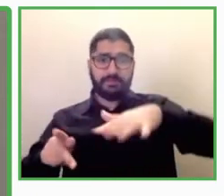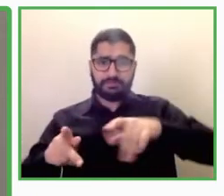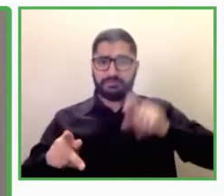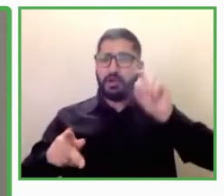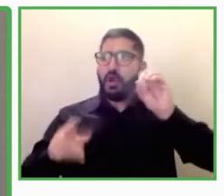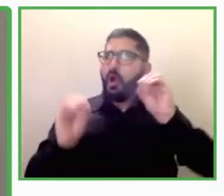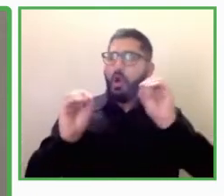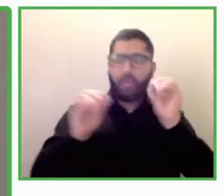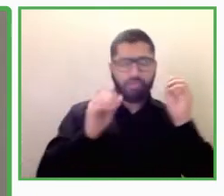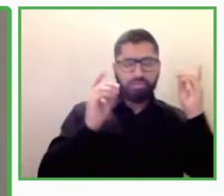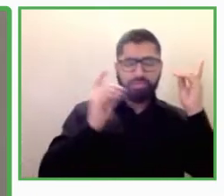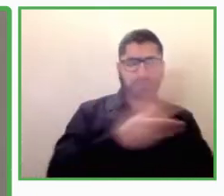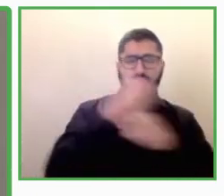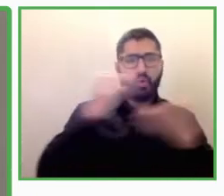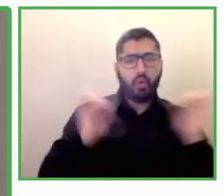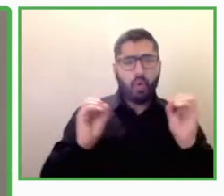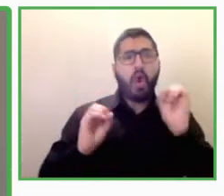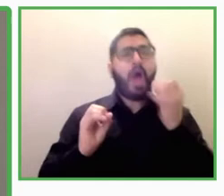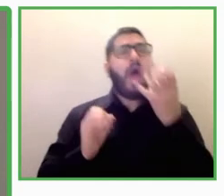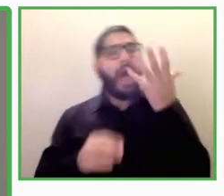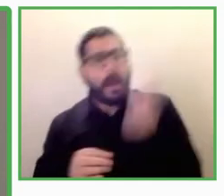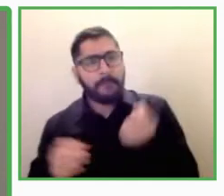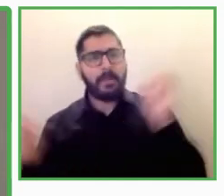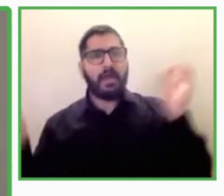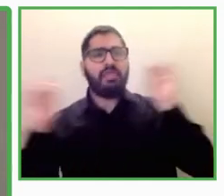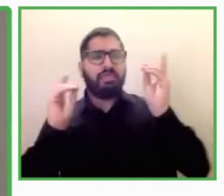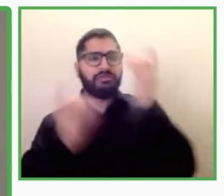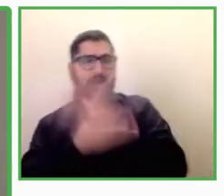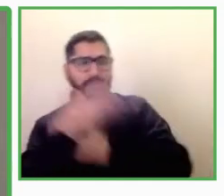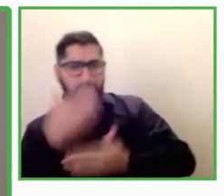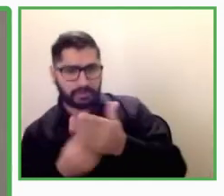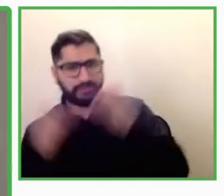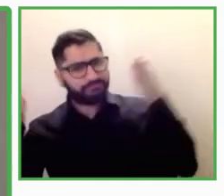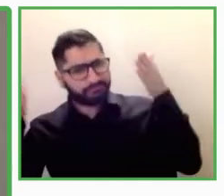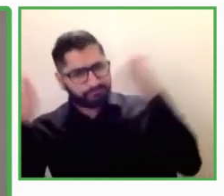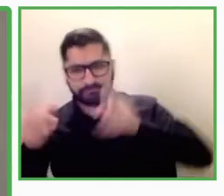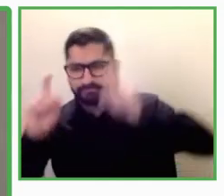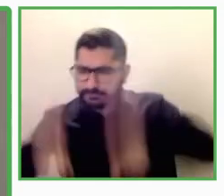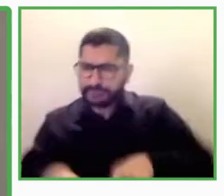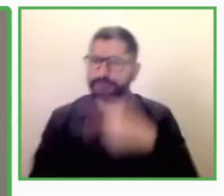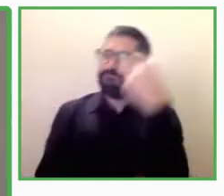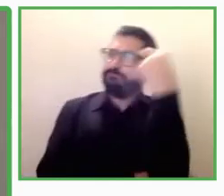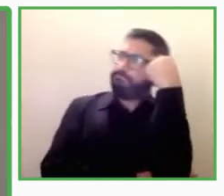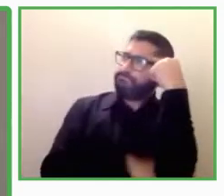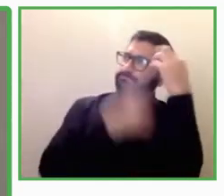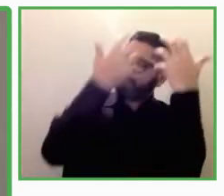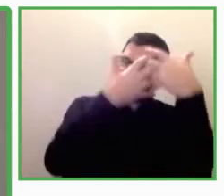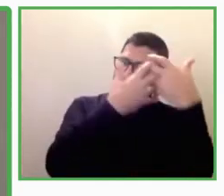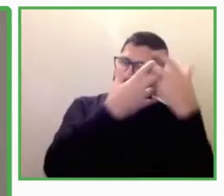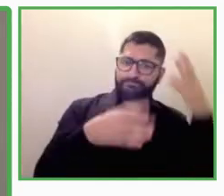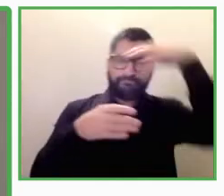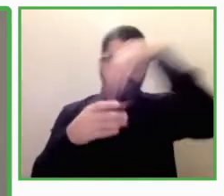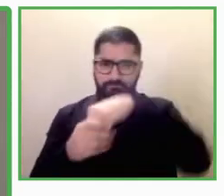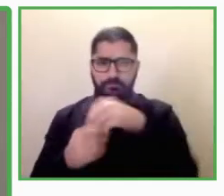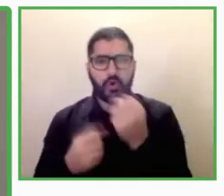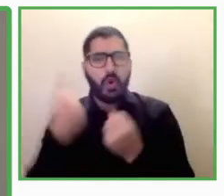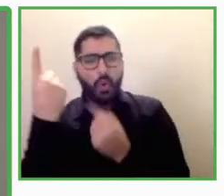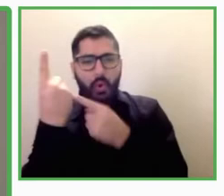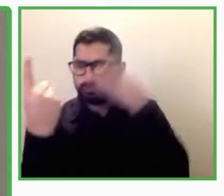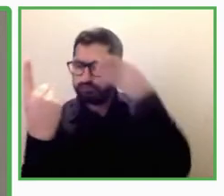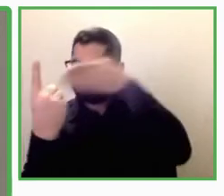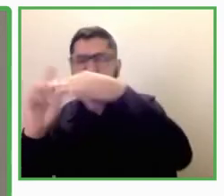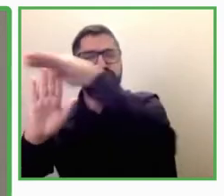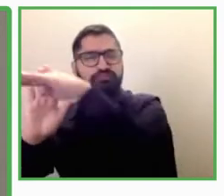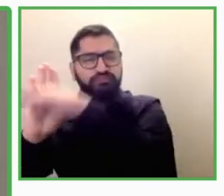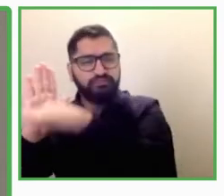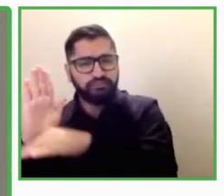disabled and non-disabled people, are facing. We need to start looking for what are the elements of public policies that we need to review when